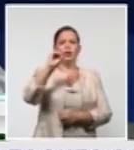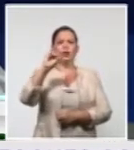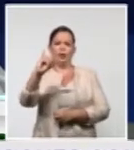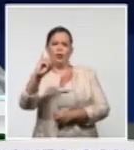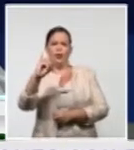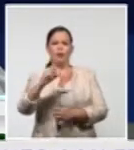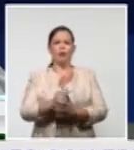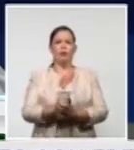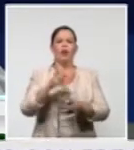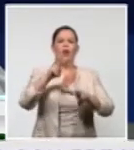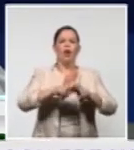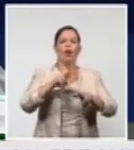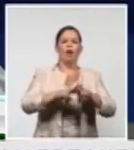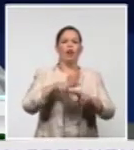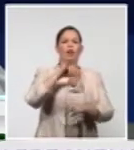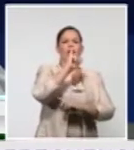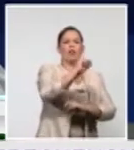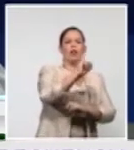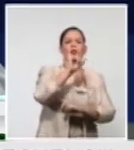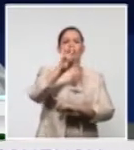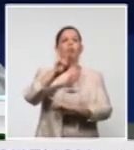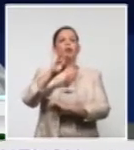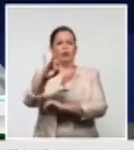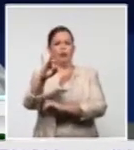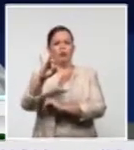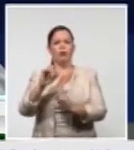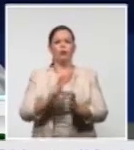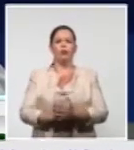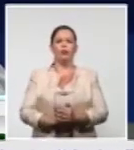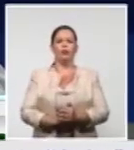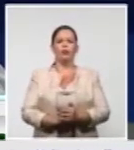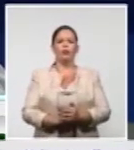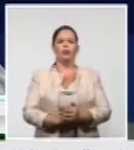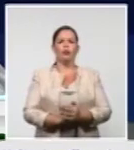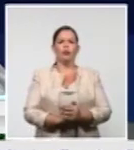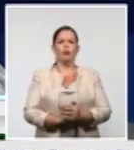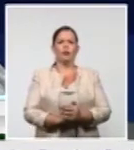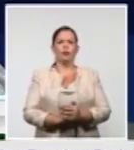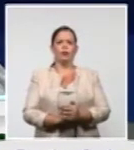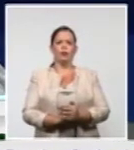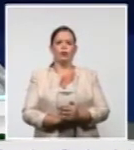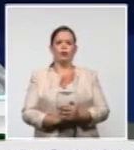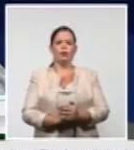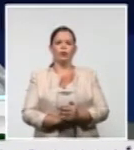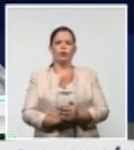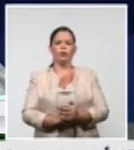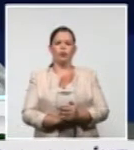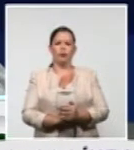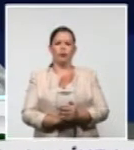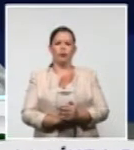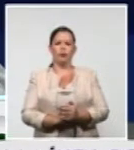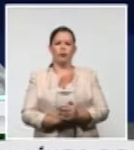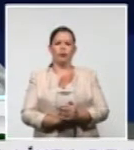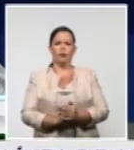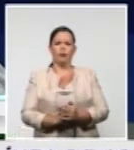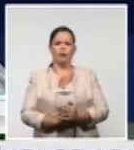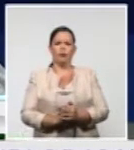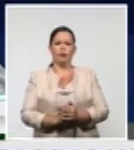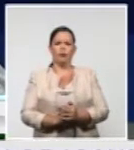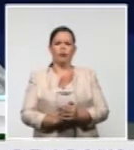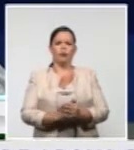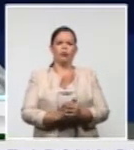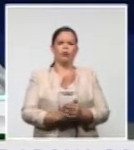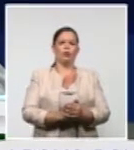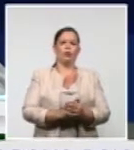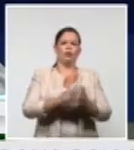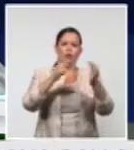Epidemiology and Microbiology Center, 697 in Havana's, 656 in the Genetic Engineering